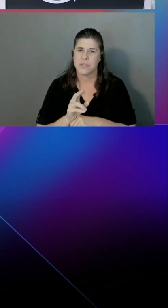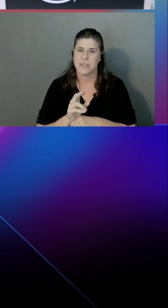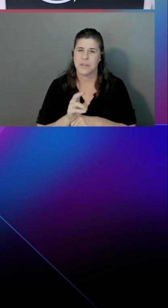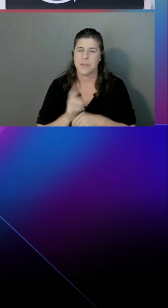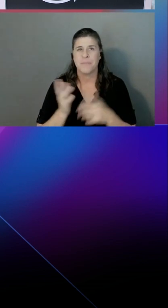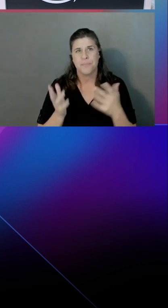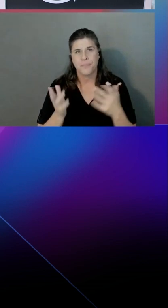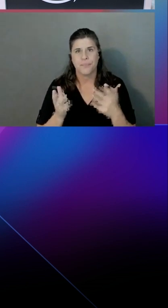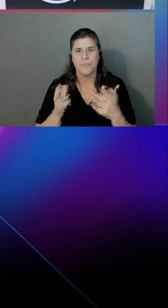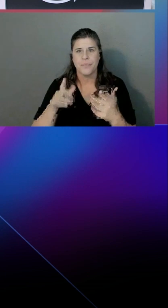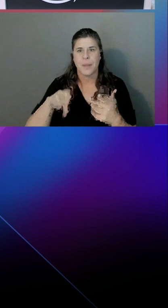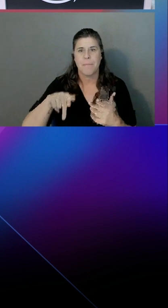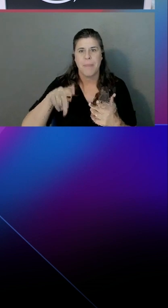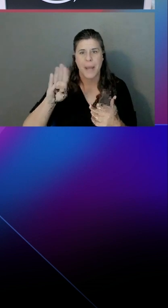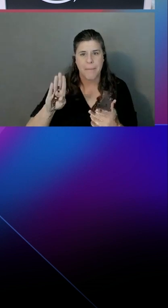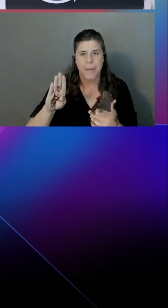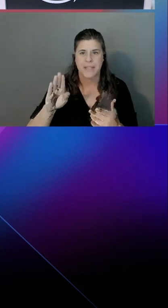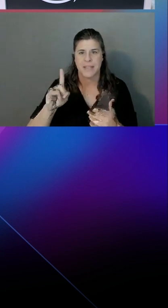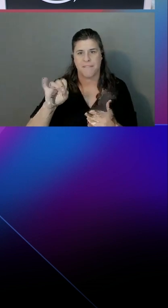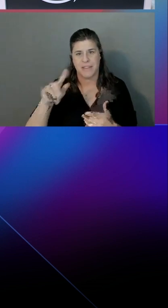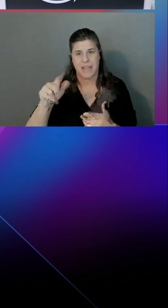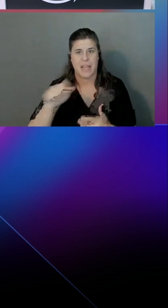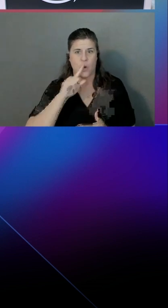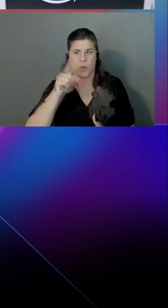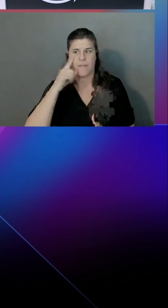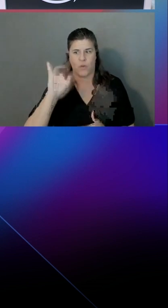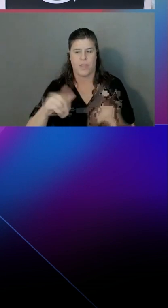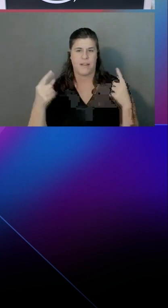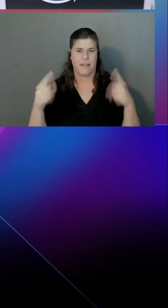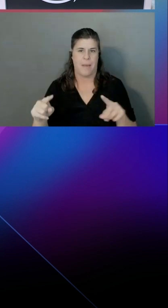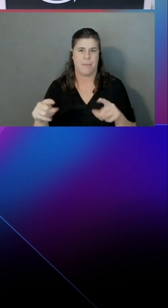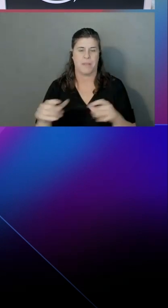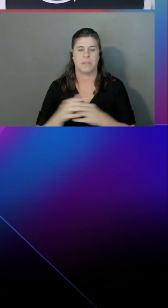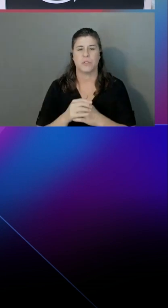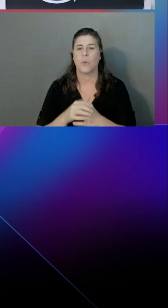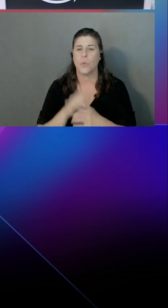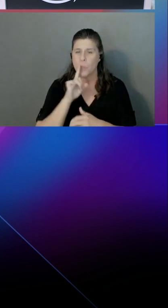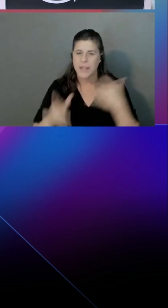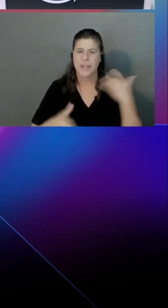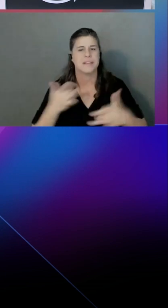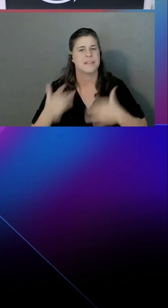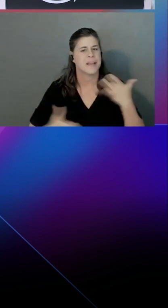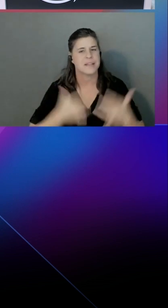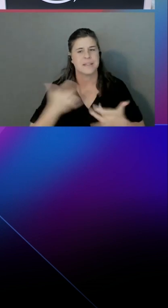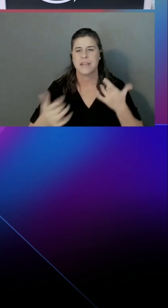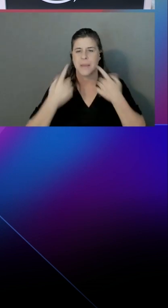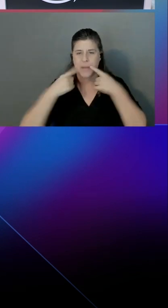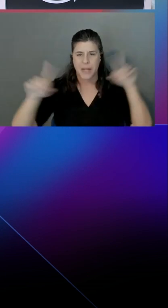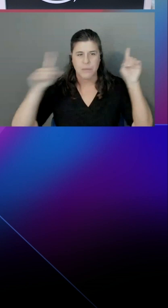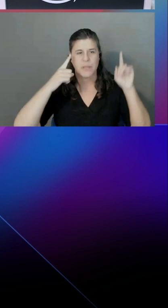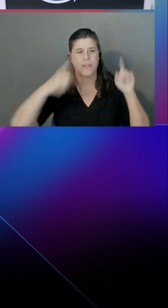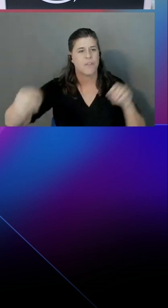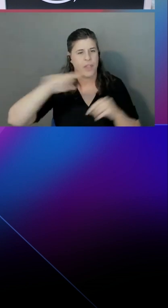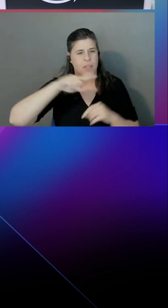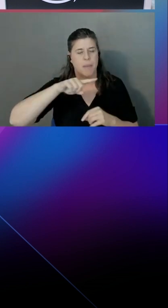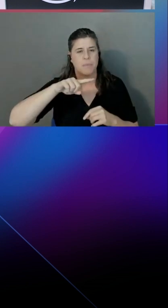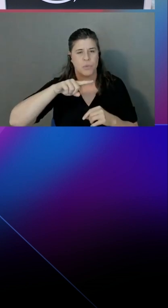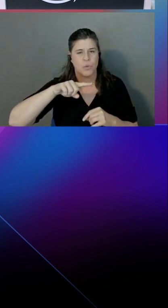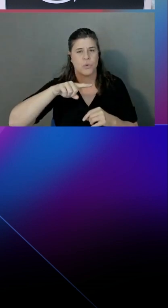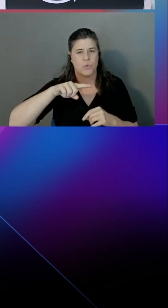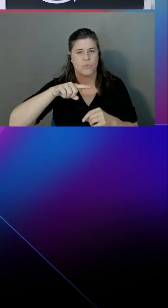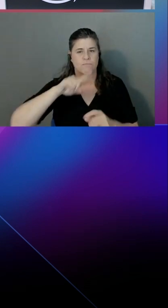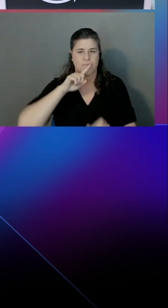petabytes of data to make that possible. So it's a really exciting statement today for them to commit to AWS for